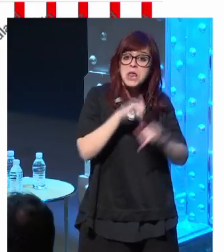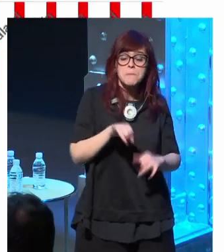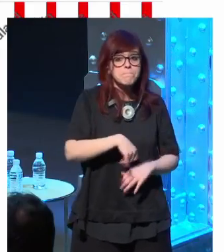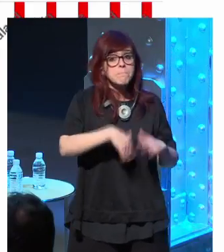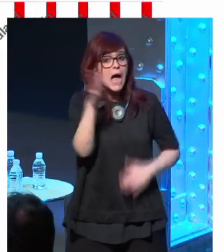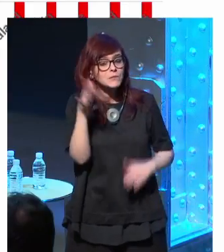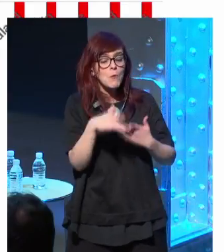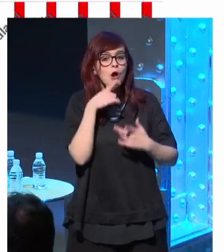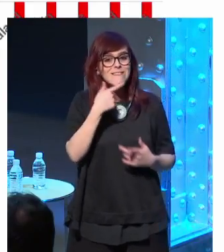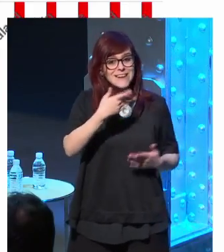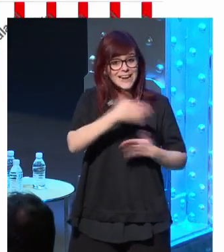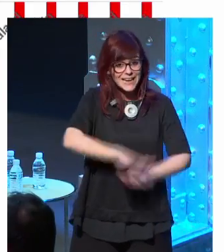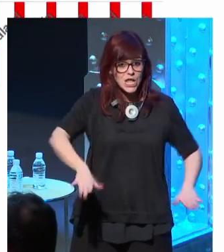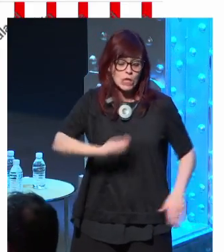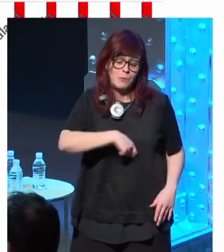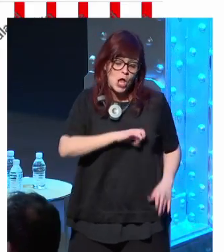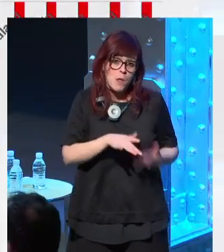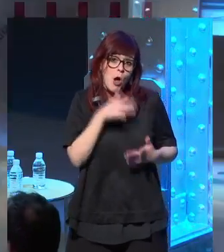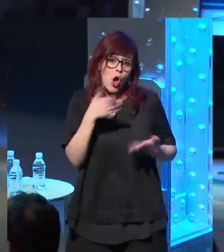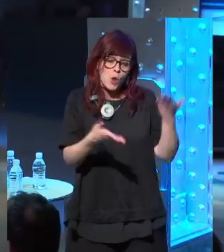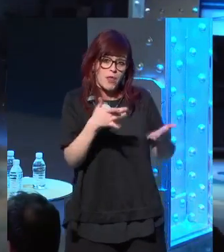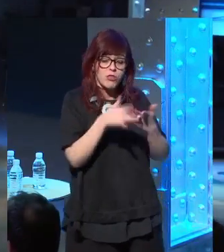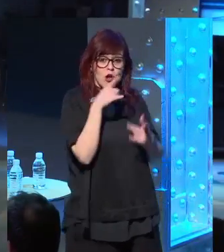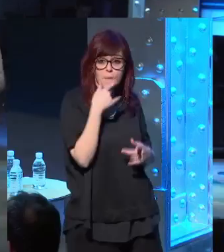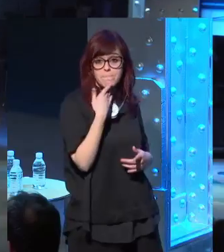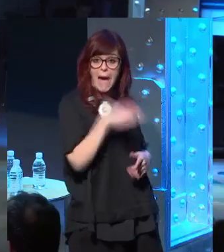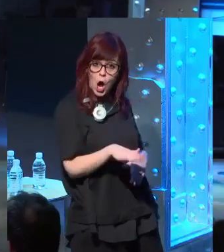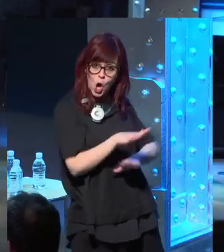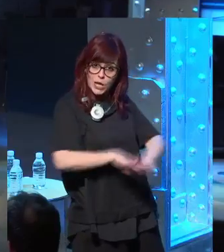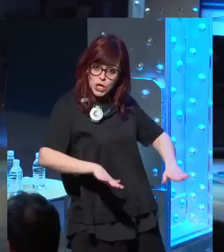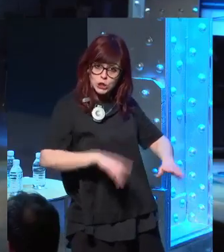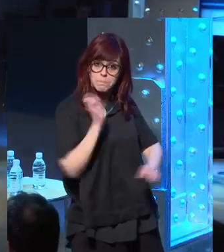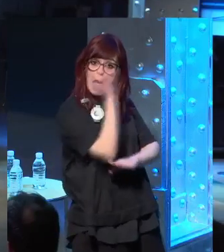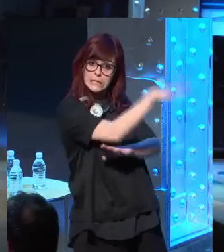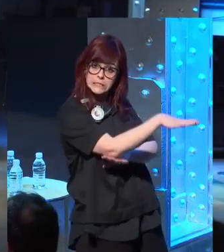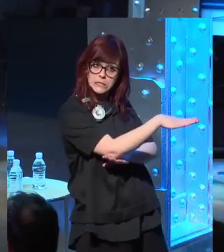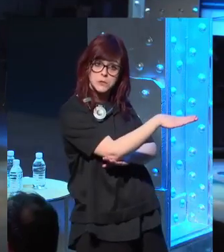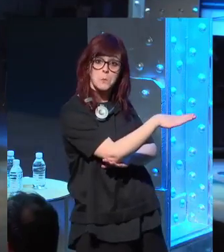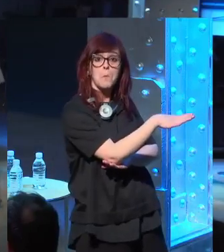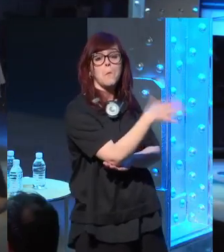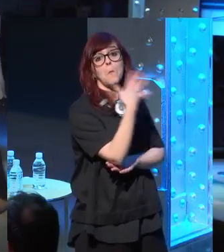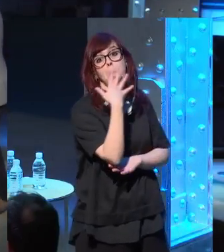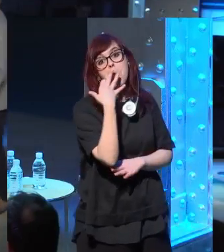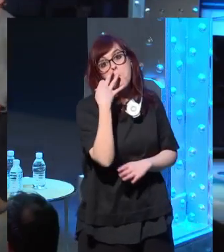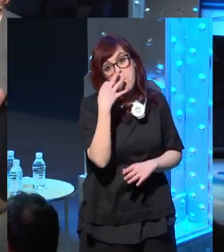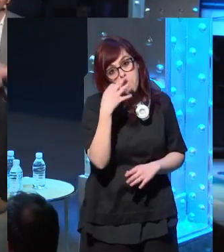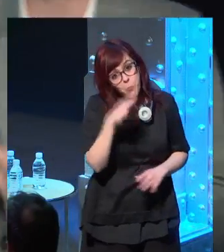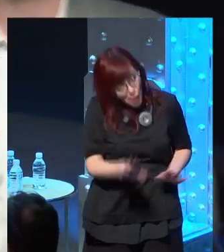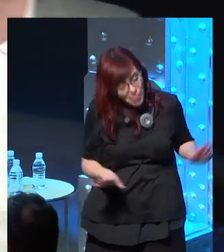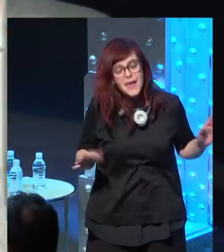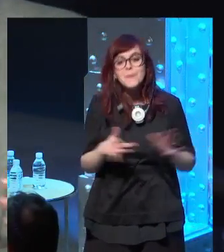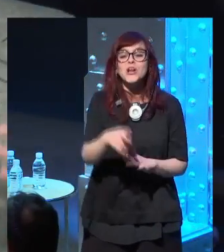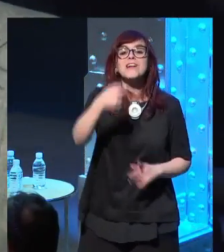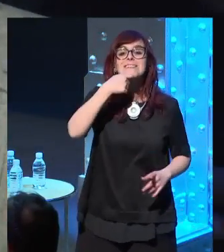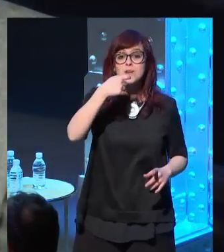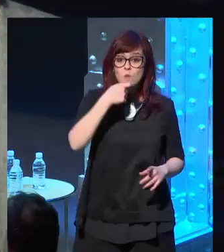kids are nicer than American kids? Might be the case, but of course it's because in the UK, in the US,